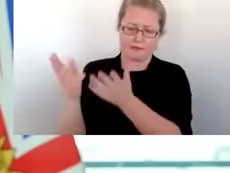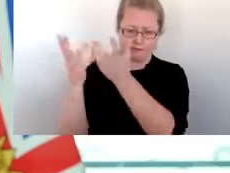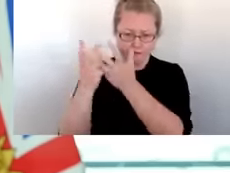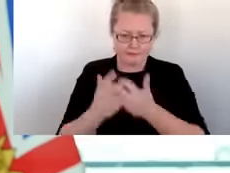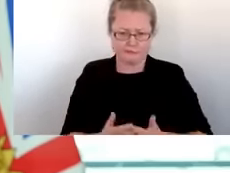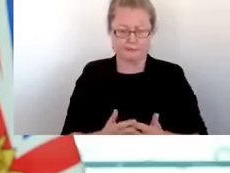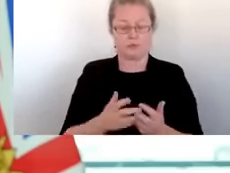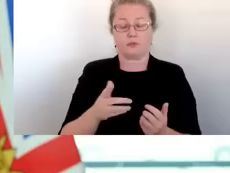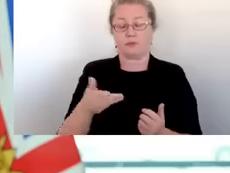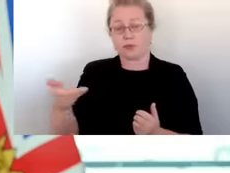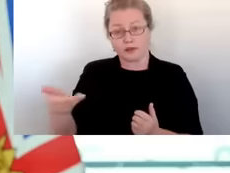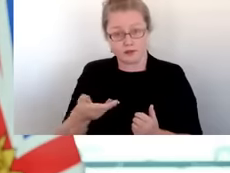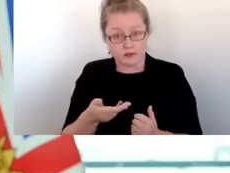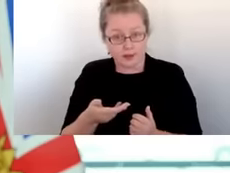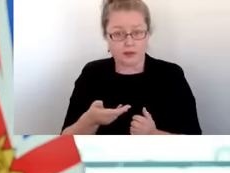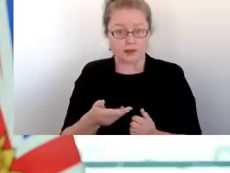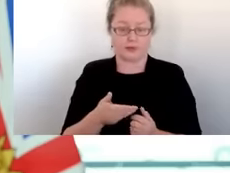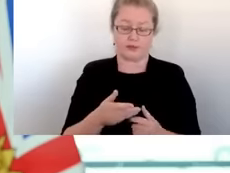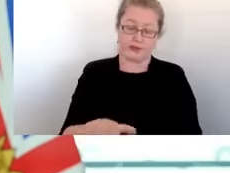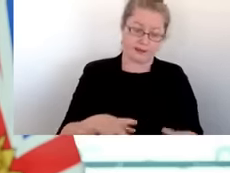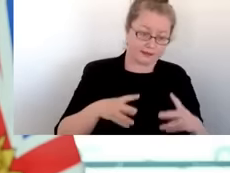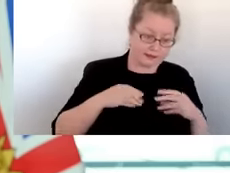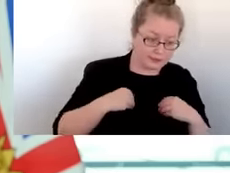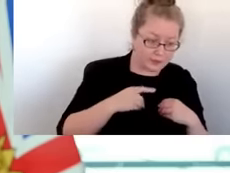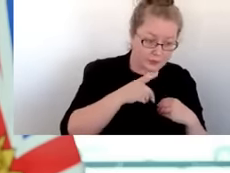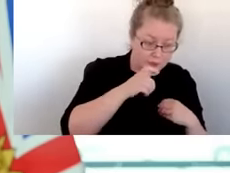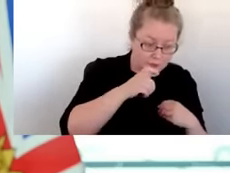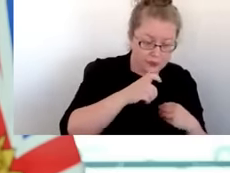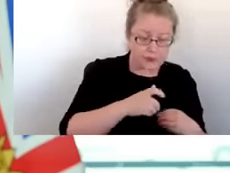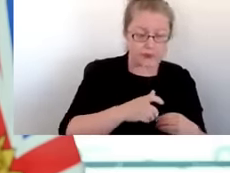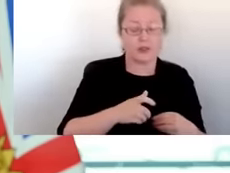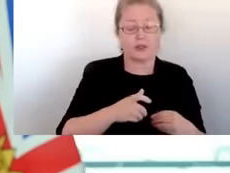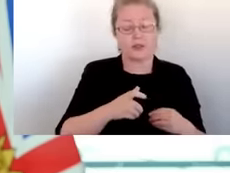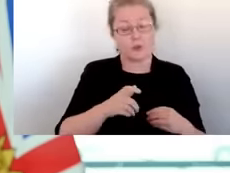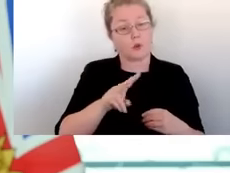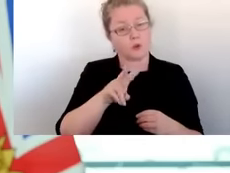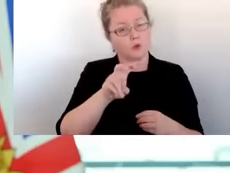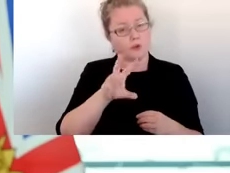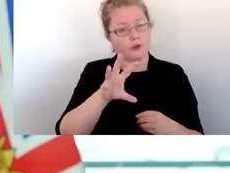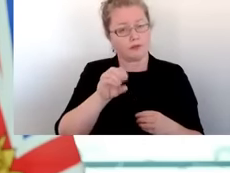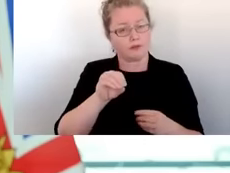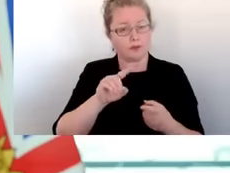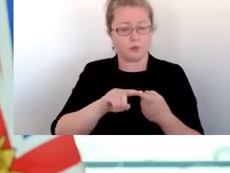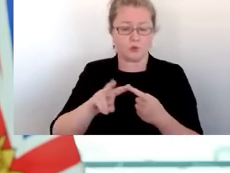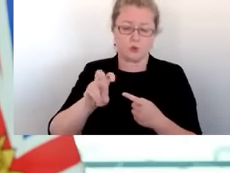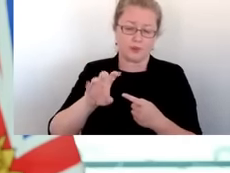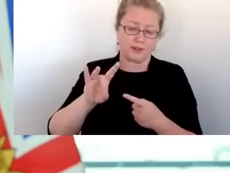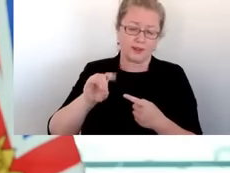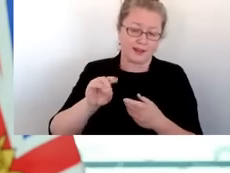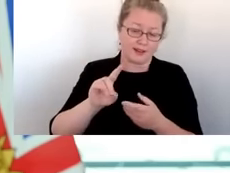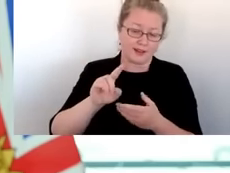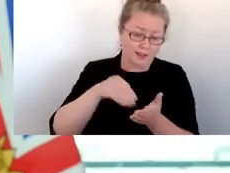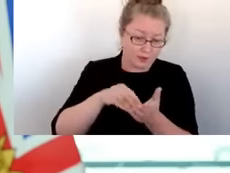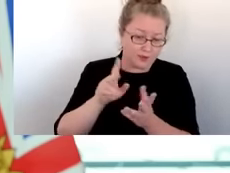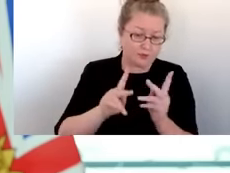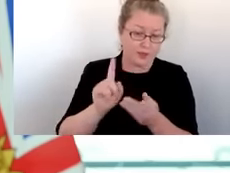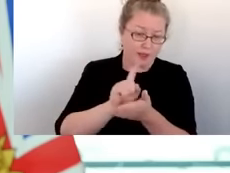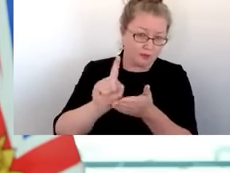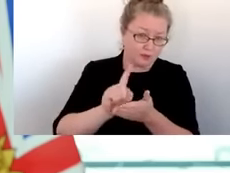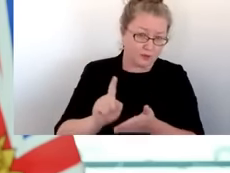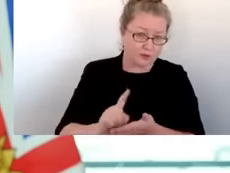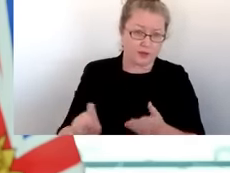we expect the uptake will be. We will be able to vaccinate at peak about 250,000 to 280,000 individuals